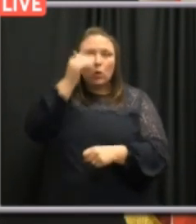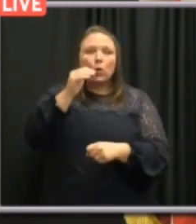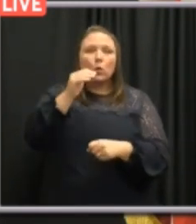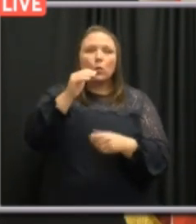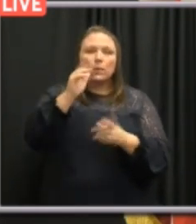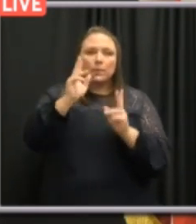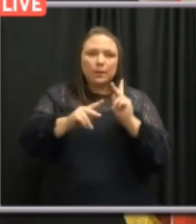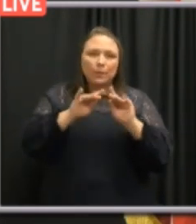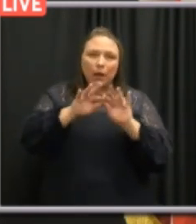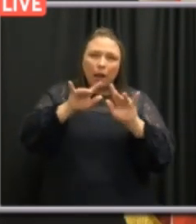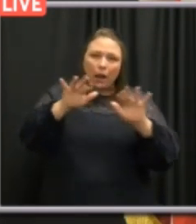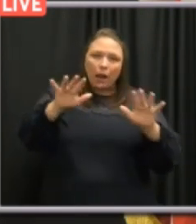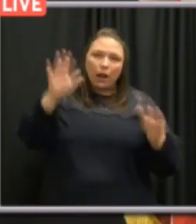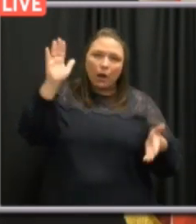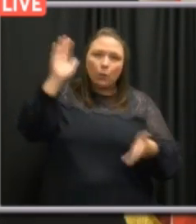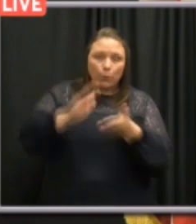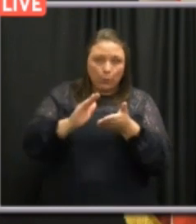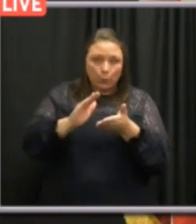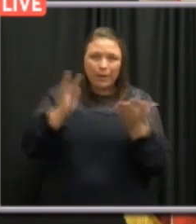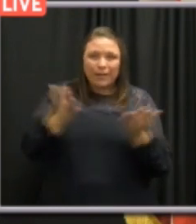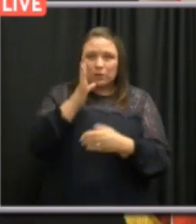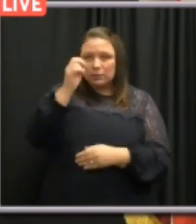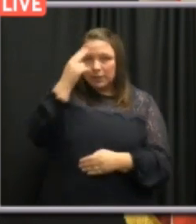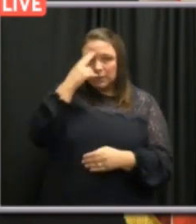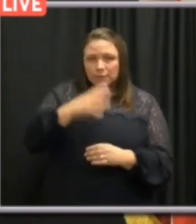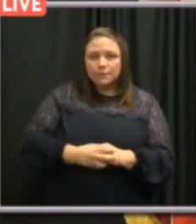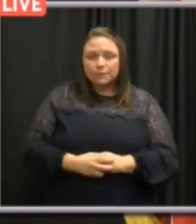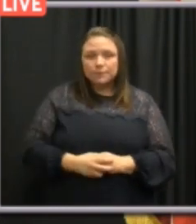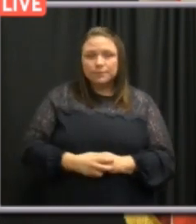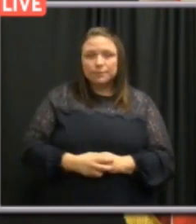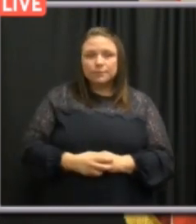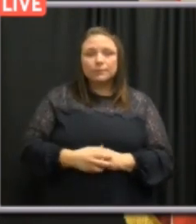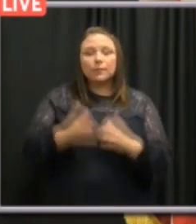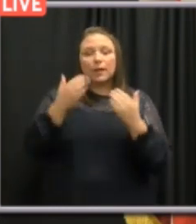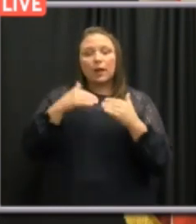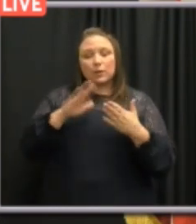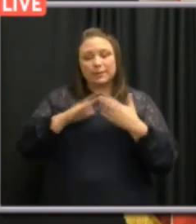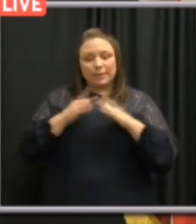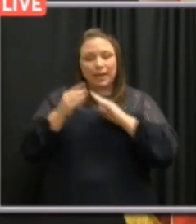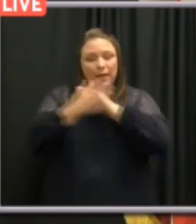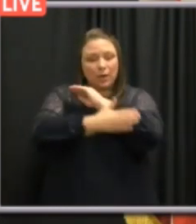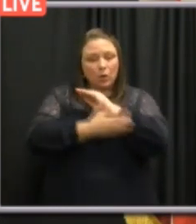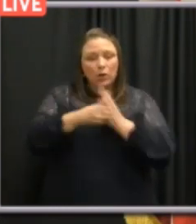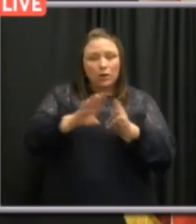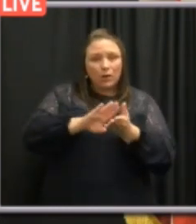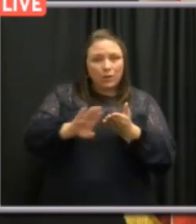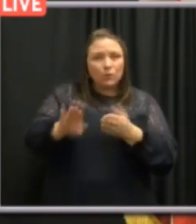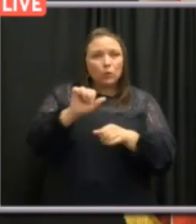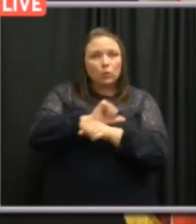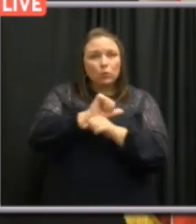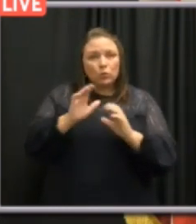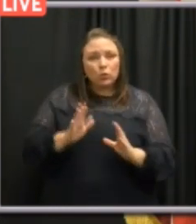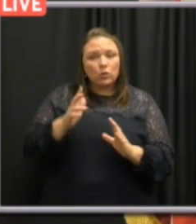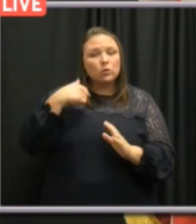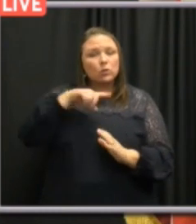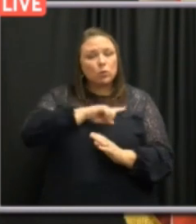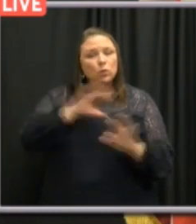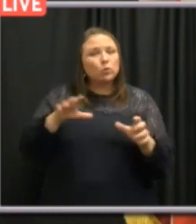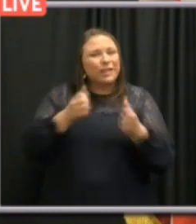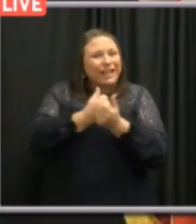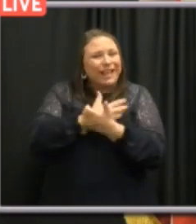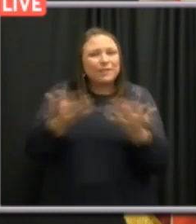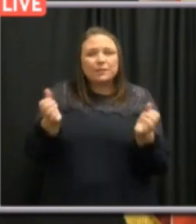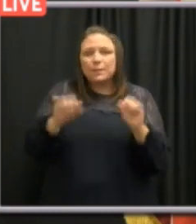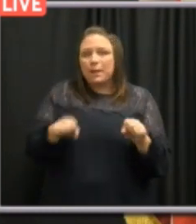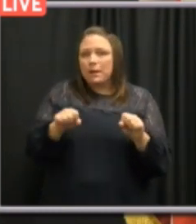the disease is declining in Nashville. And then on city and county furloughed employees, we are doing